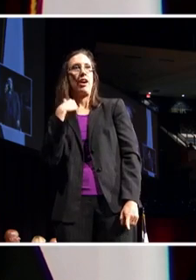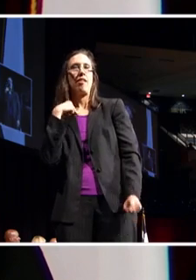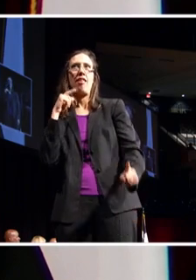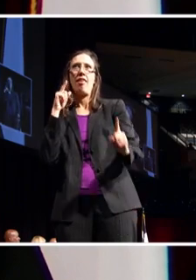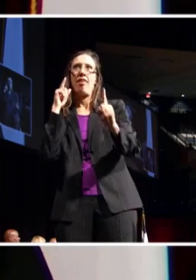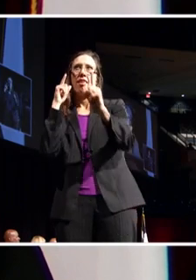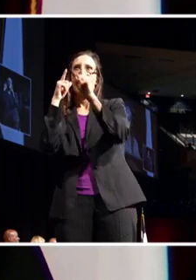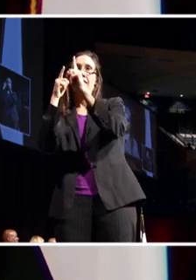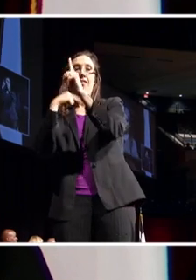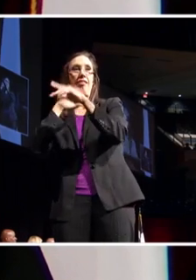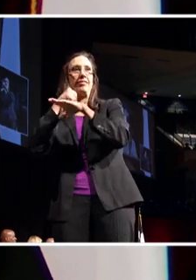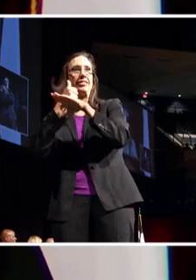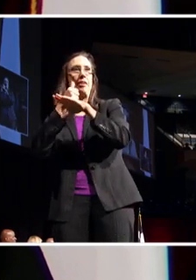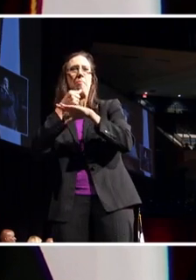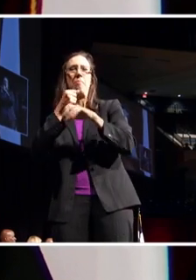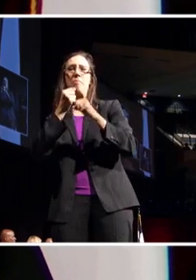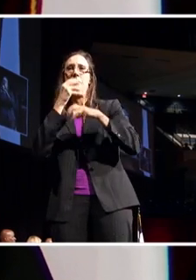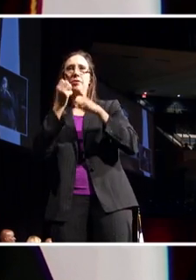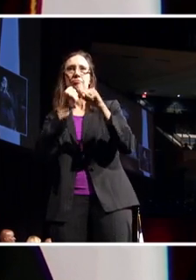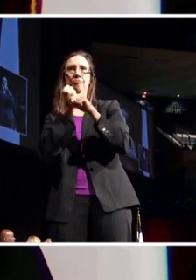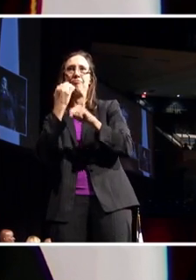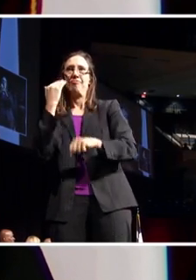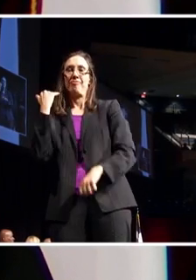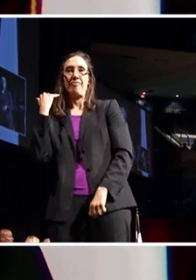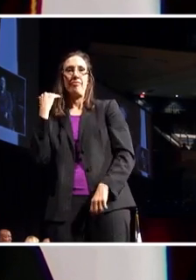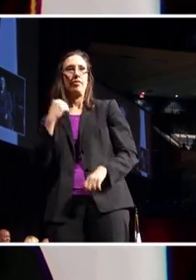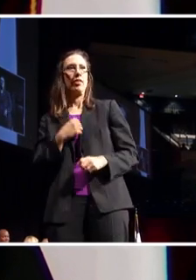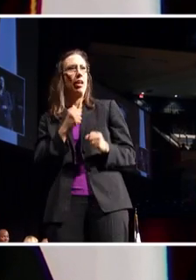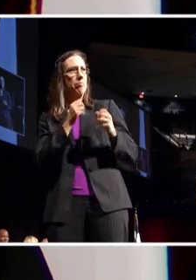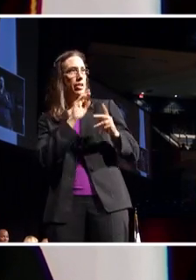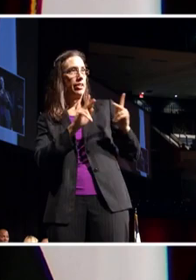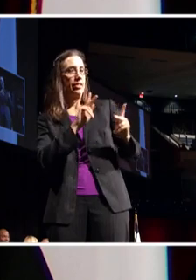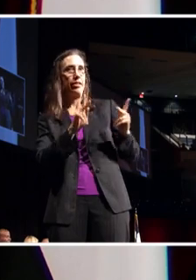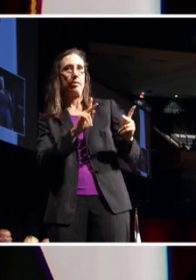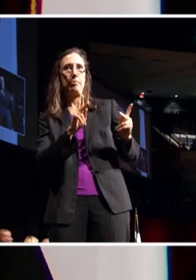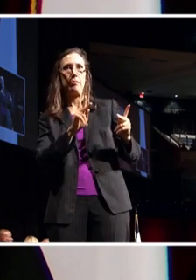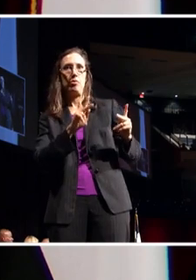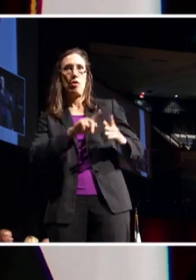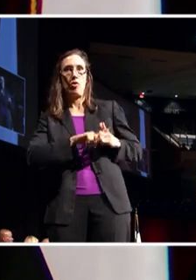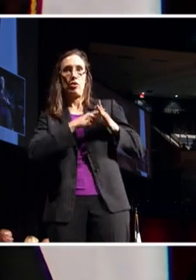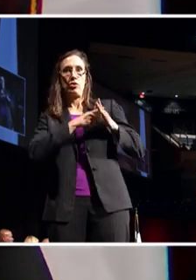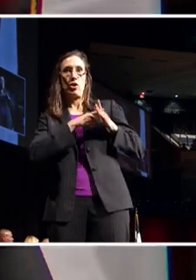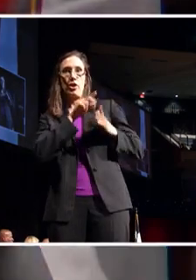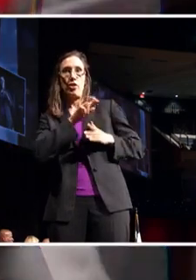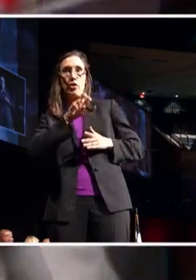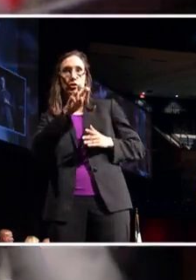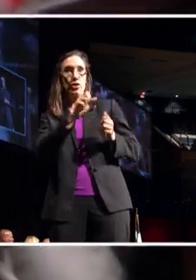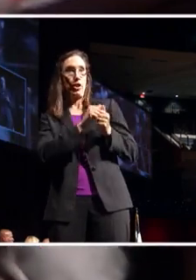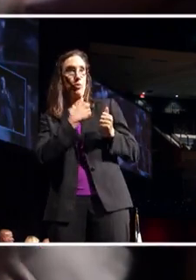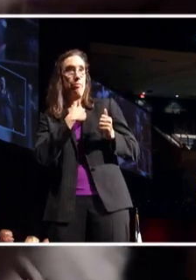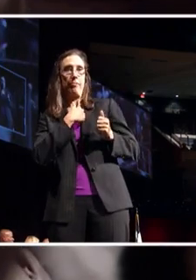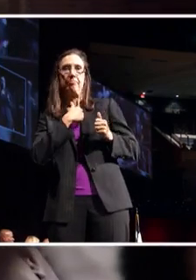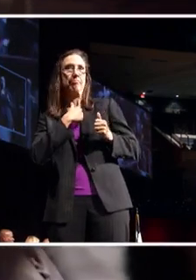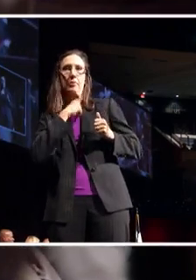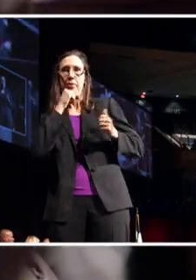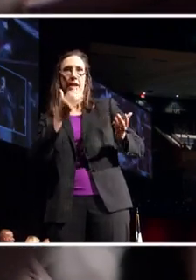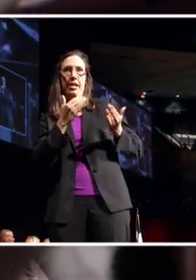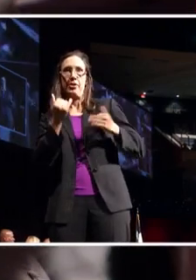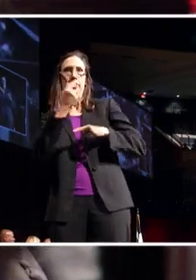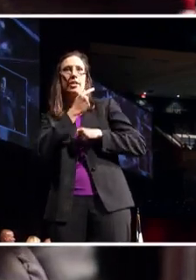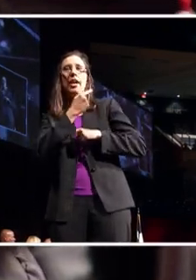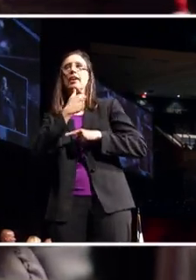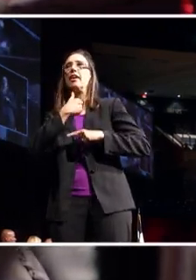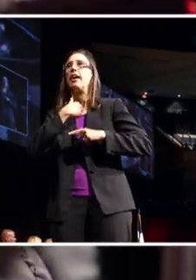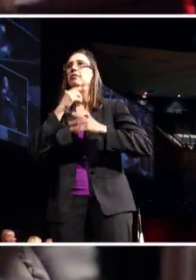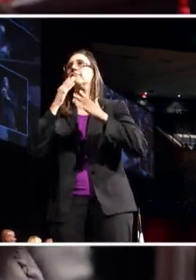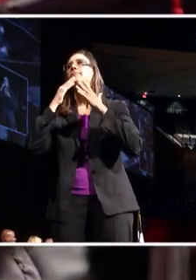goal that I laid out many years ago. And although many of the people who started this journey with me couldn't make it today, I